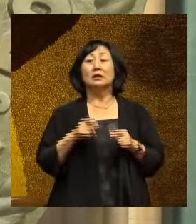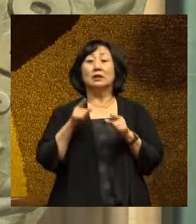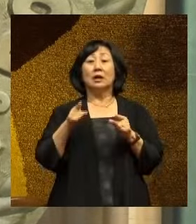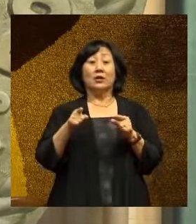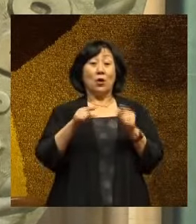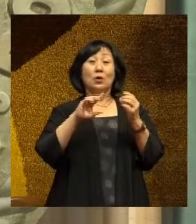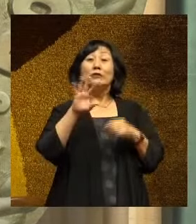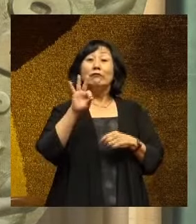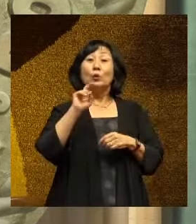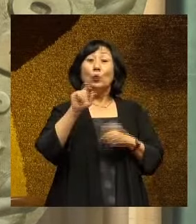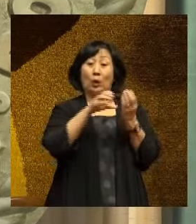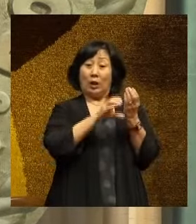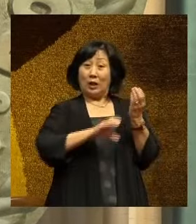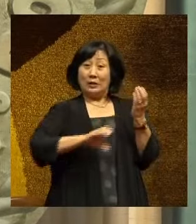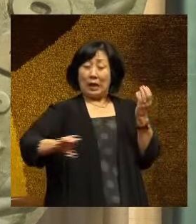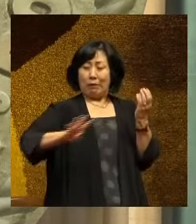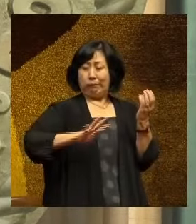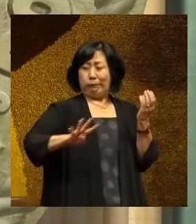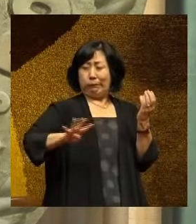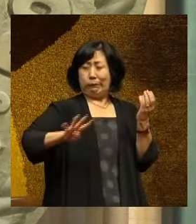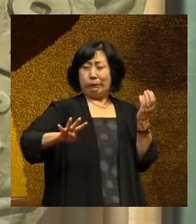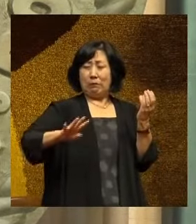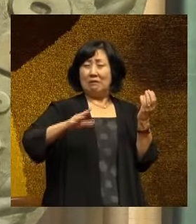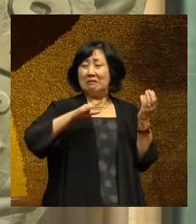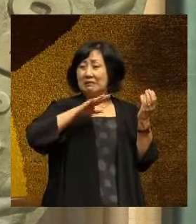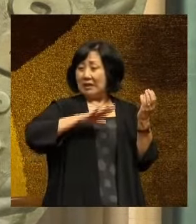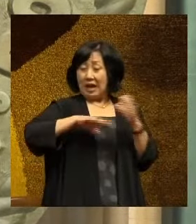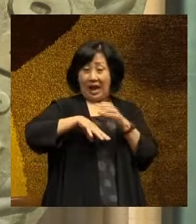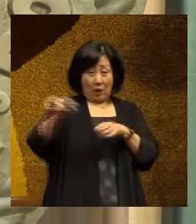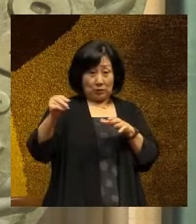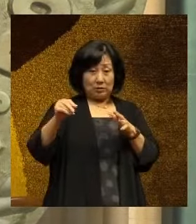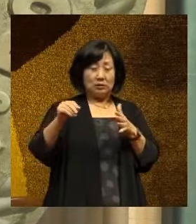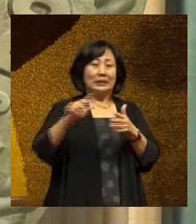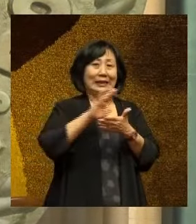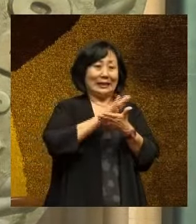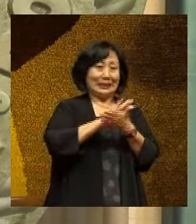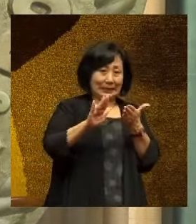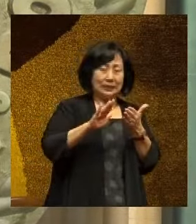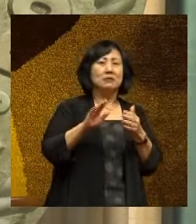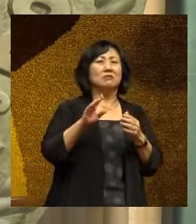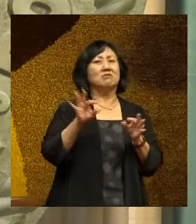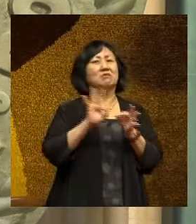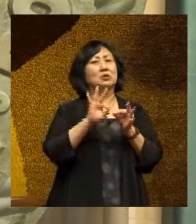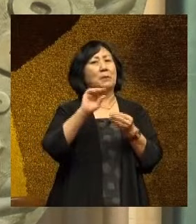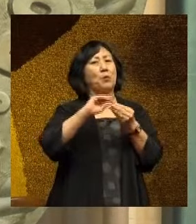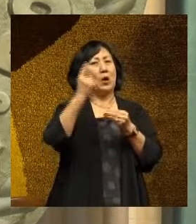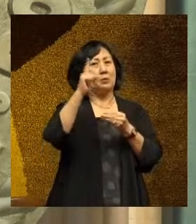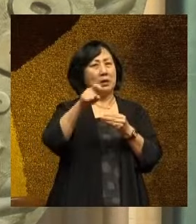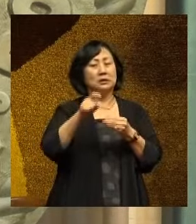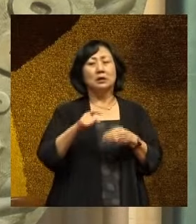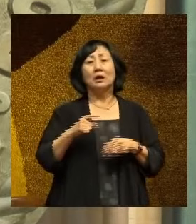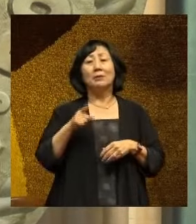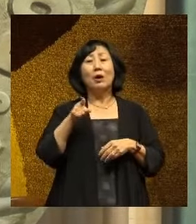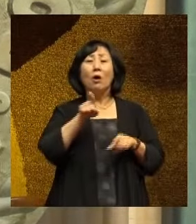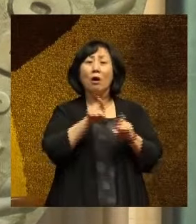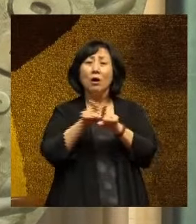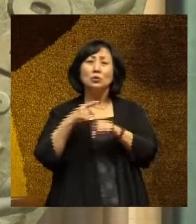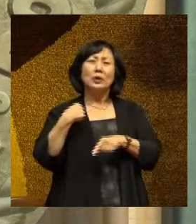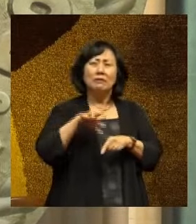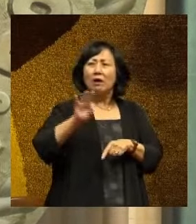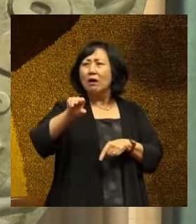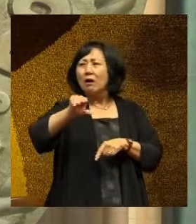Red Hill is a good first step, but we must work to find long-term solutions.